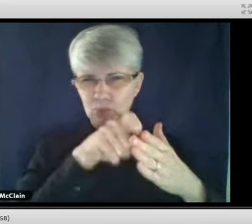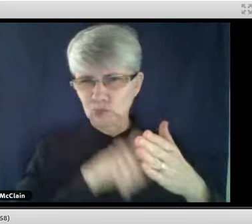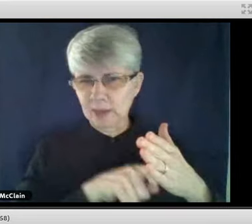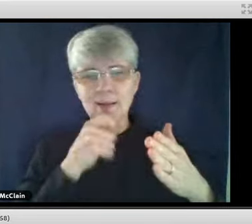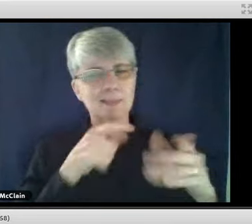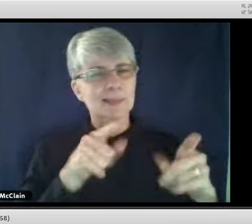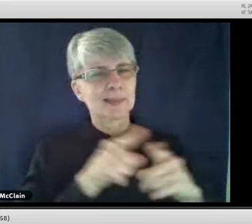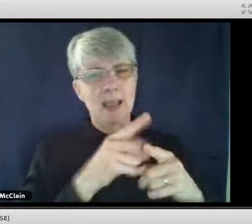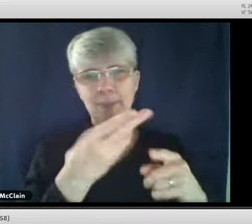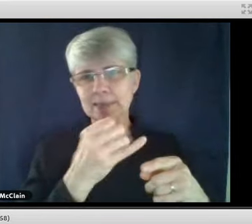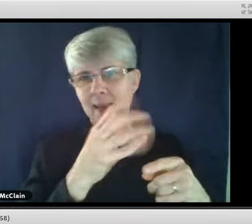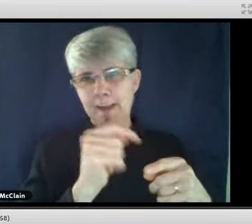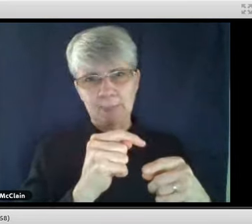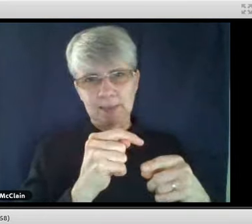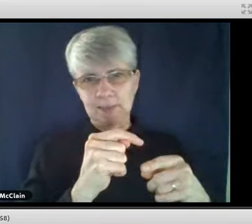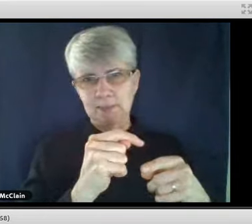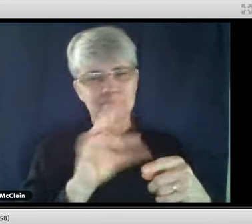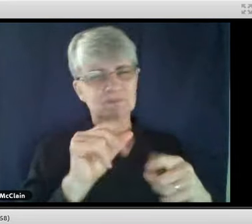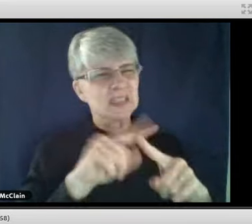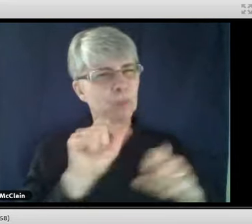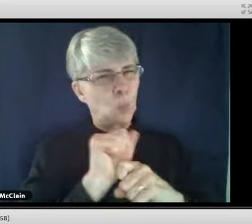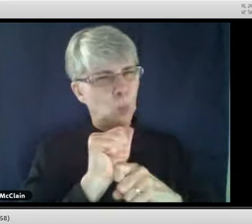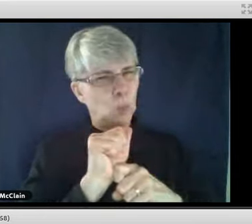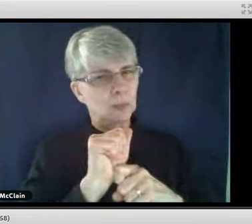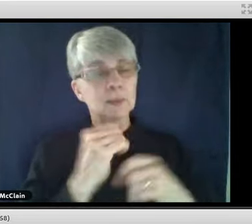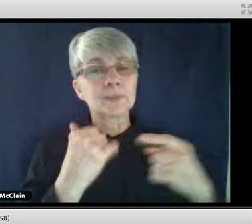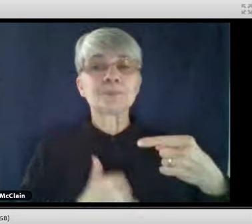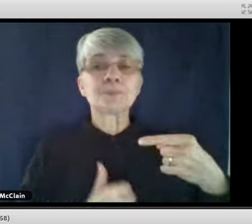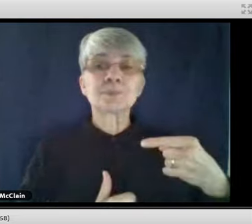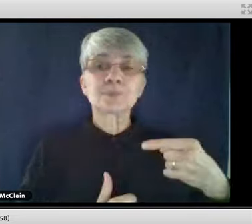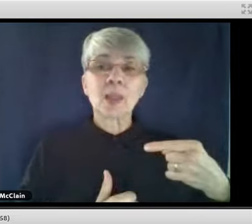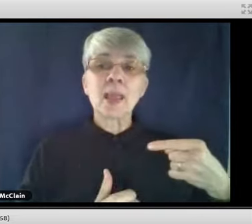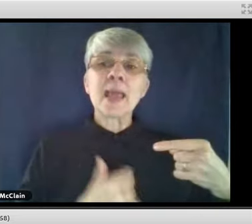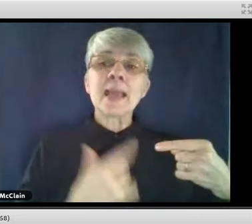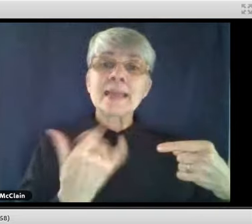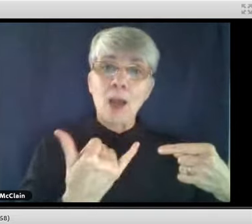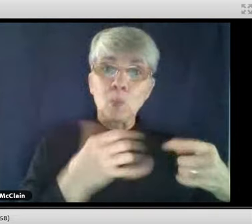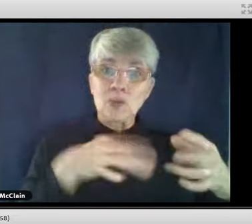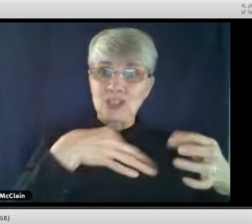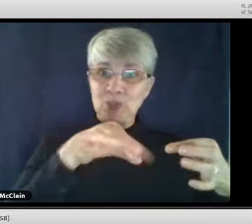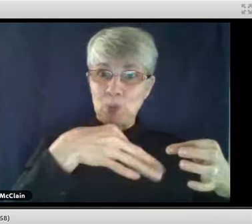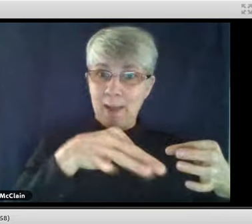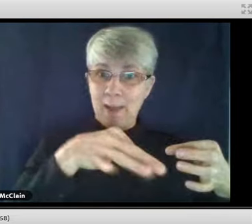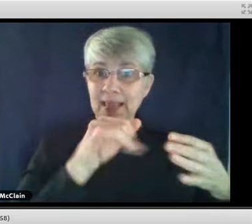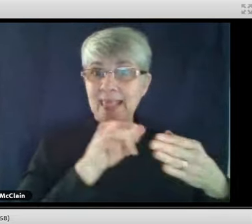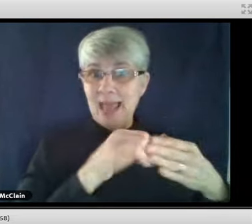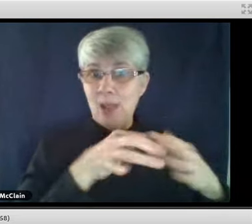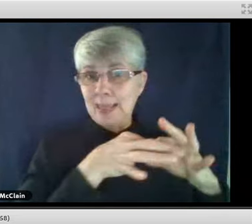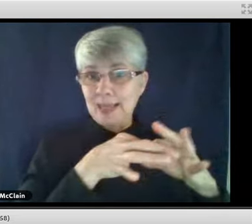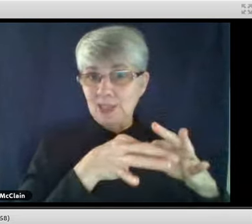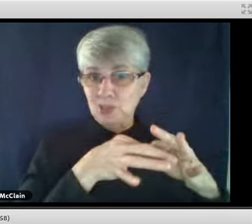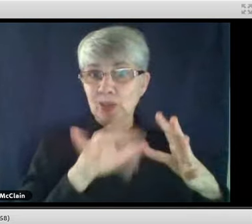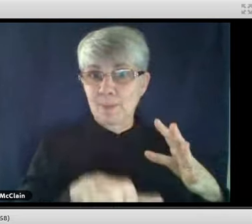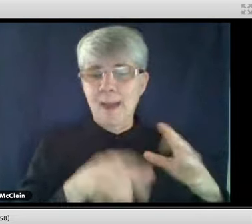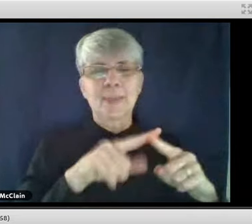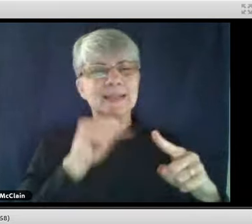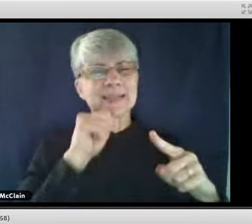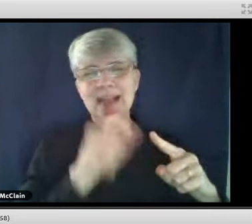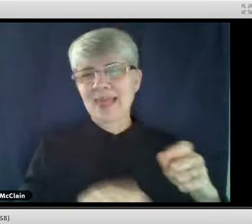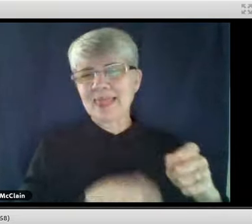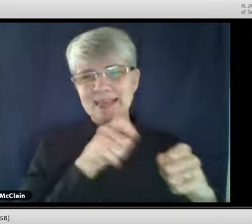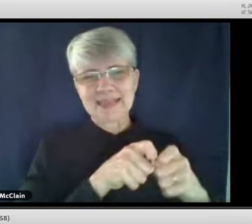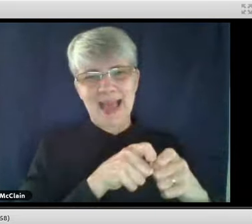same thing as Hamlet, right? That's a different work. Okay, now we're describing, right? It's a descriptive relationship, but it's not the same work.